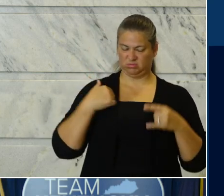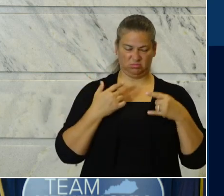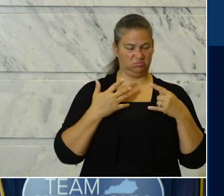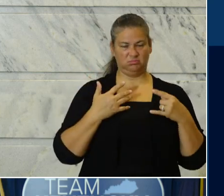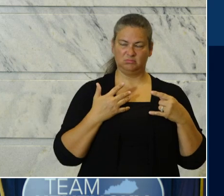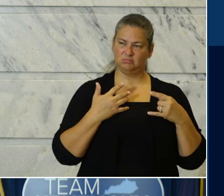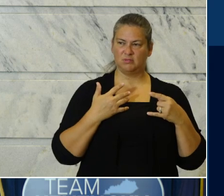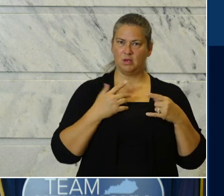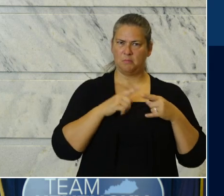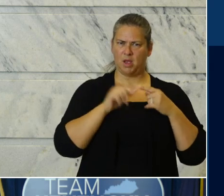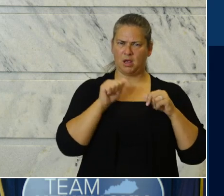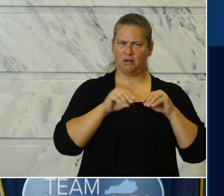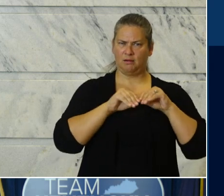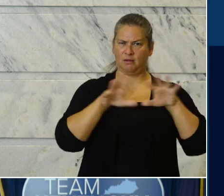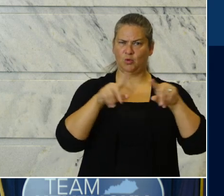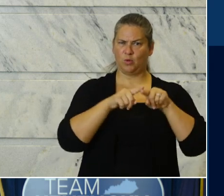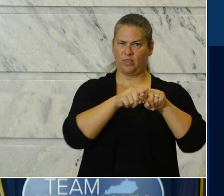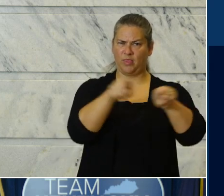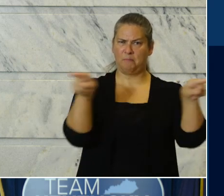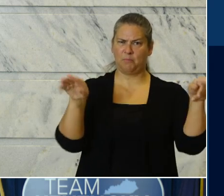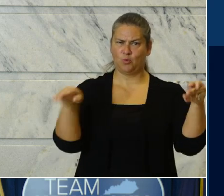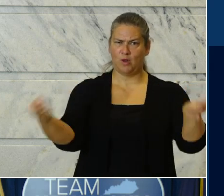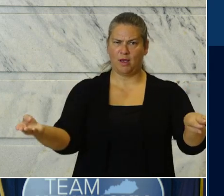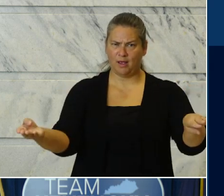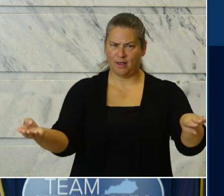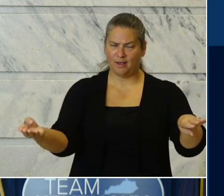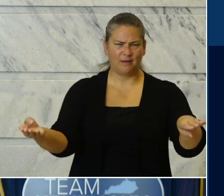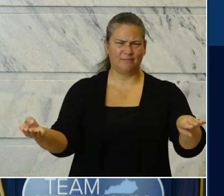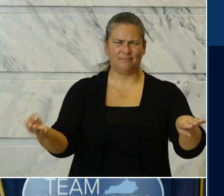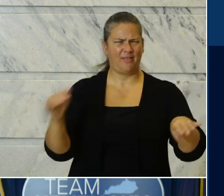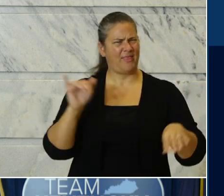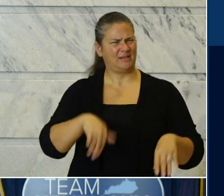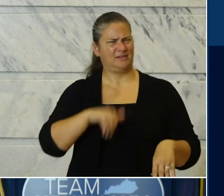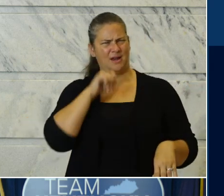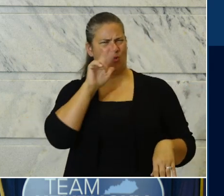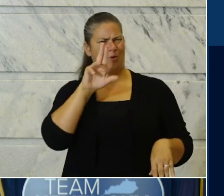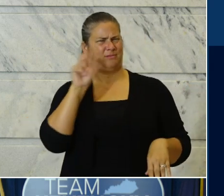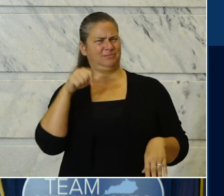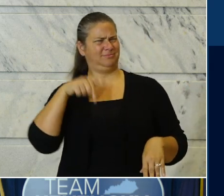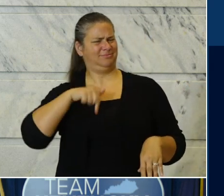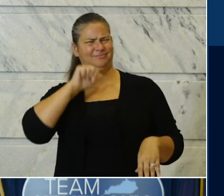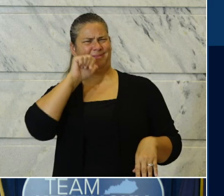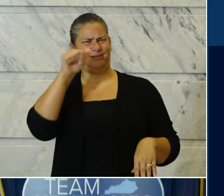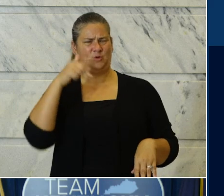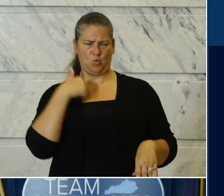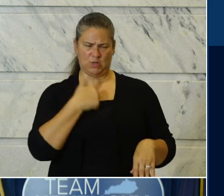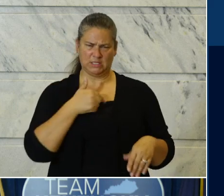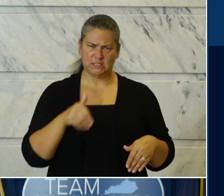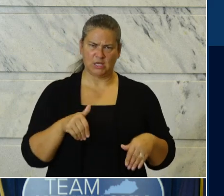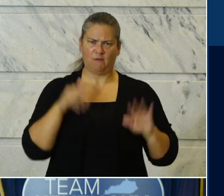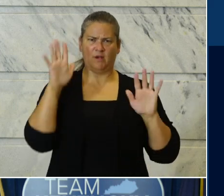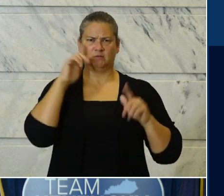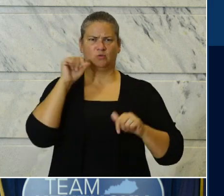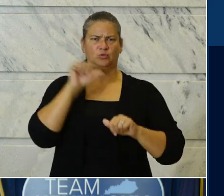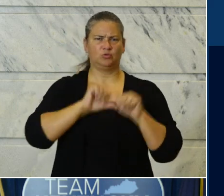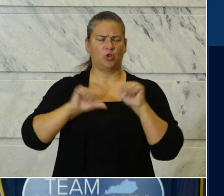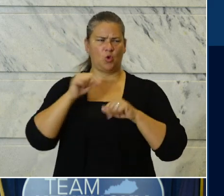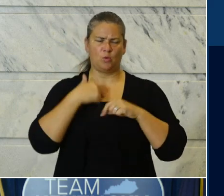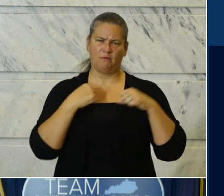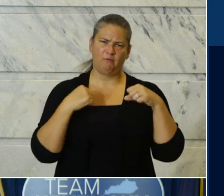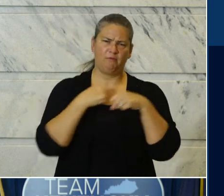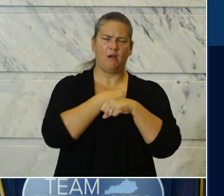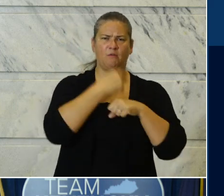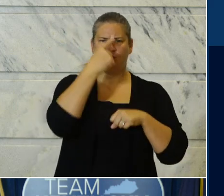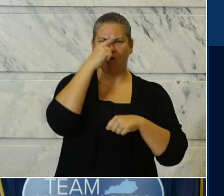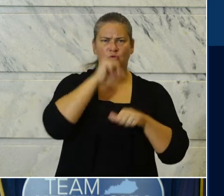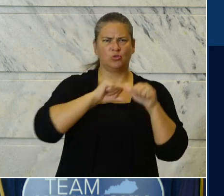lives? That's never who we've been as a country. We've been willing to sacrifice for each other, fight for each other. Hopefully, we can